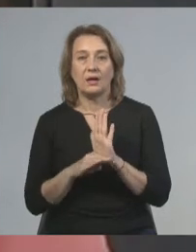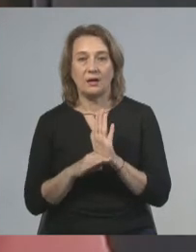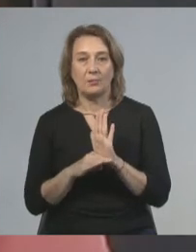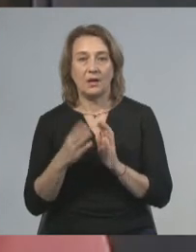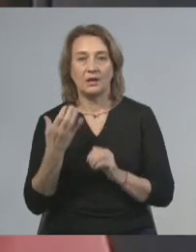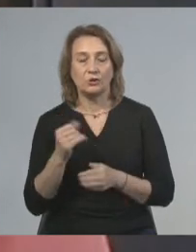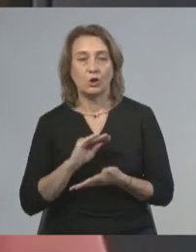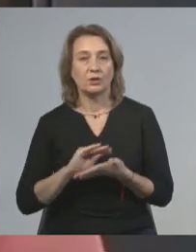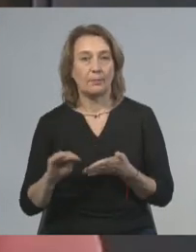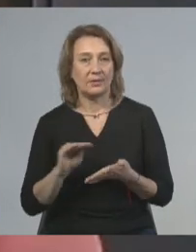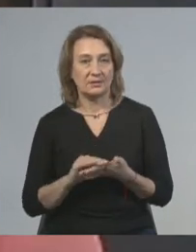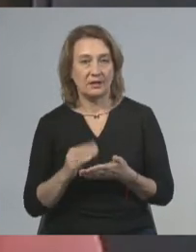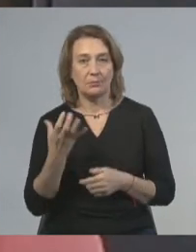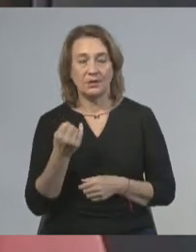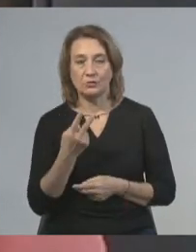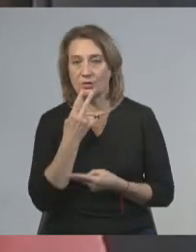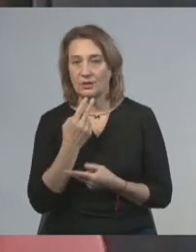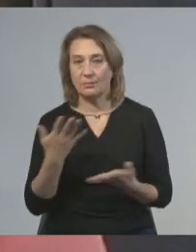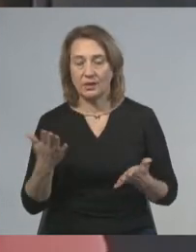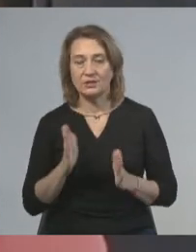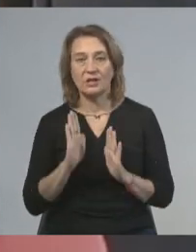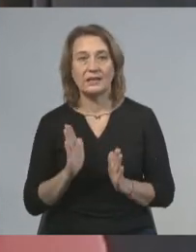it's not for the money